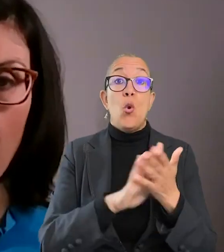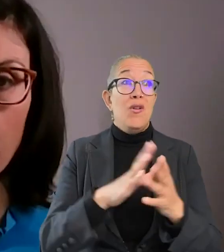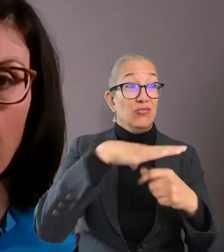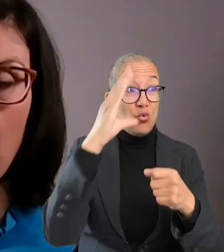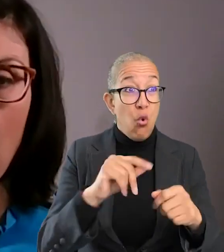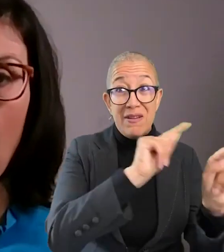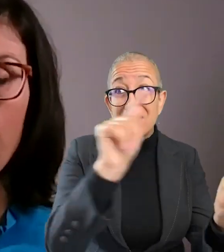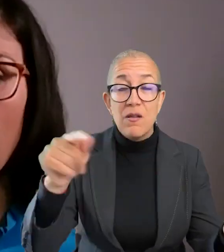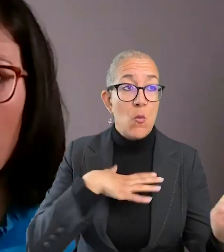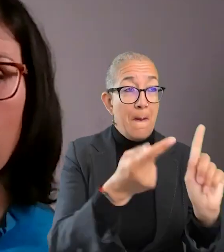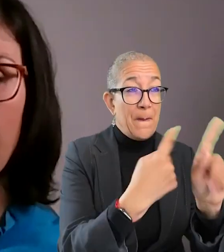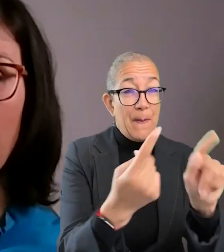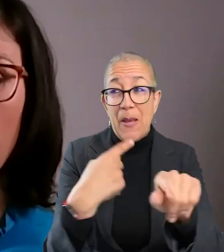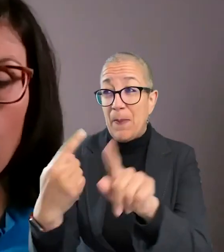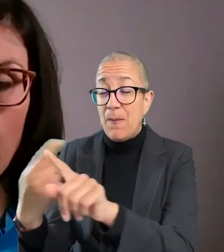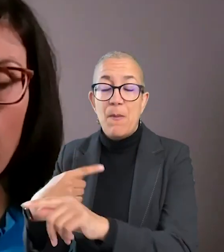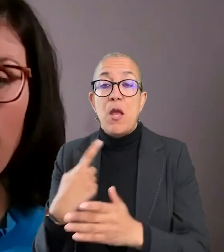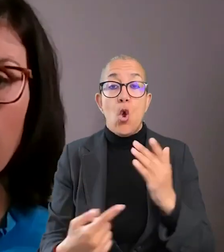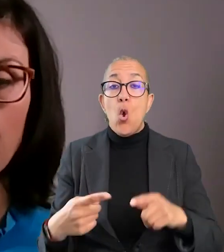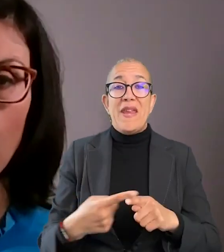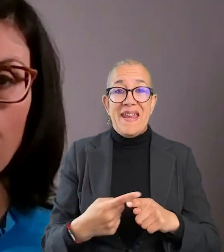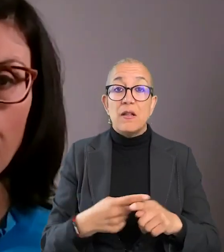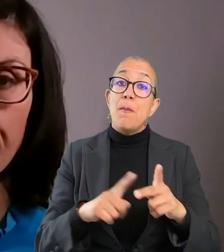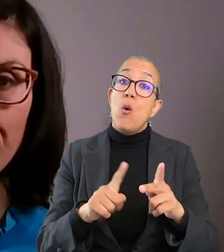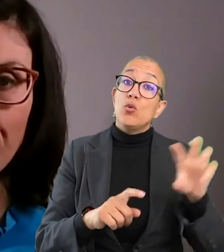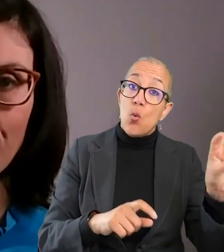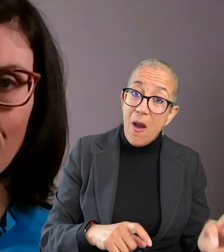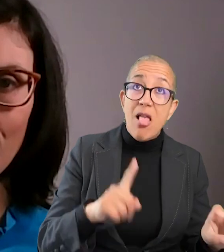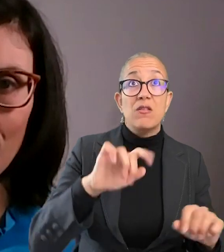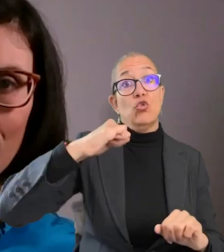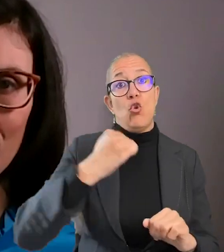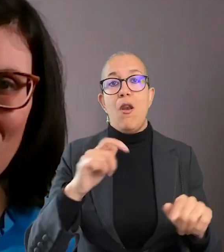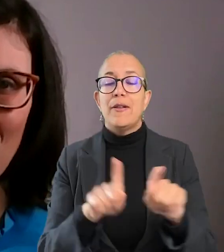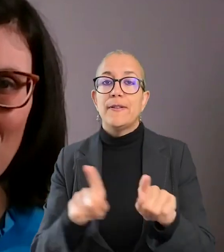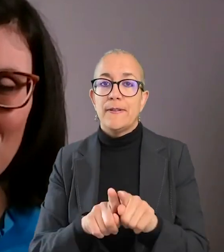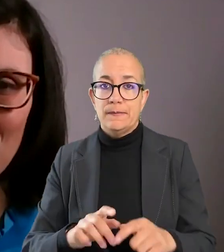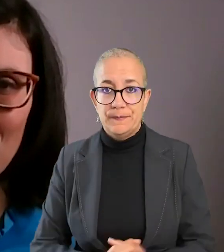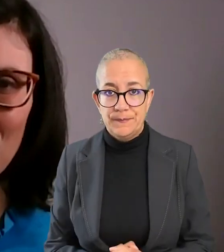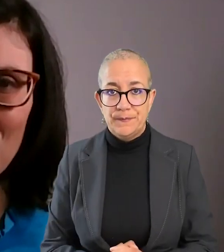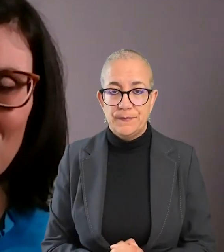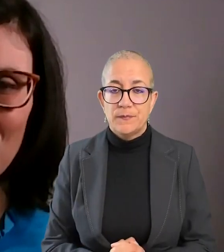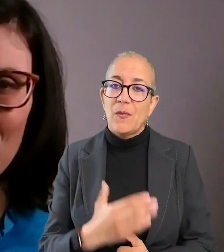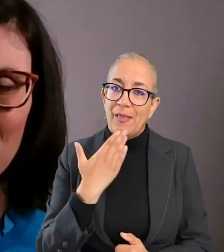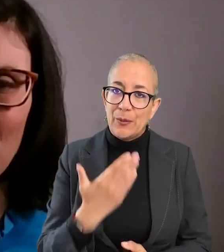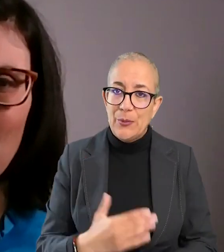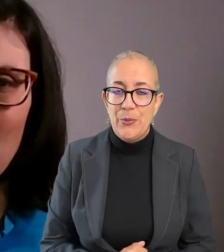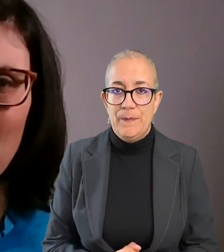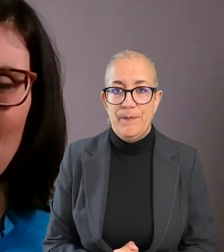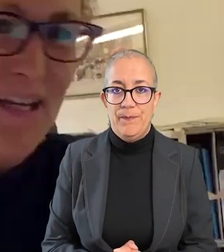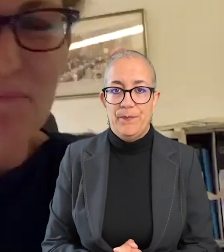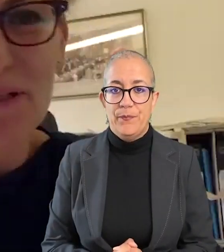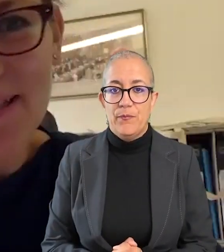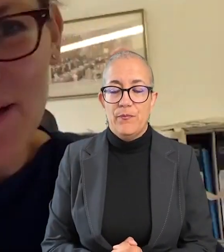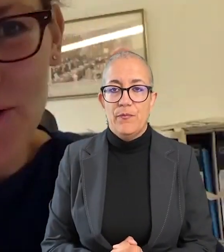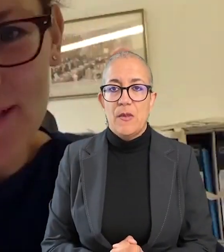of the party, not just in England, but also in Wales and Scotland too. Thank you. Thank you. Hattie.